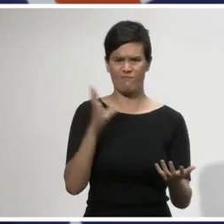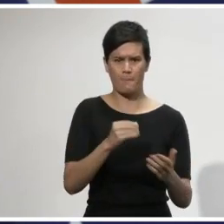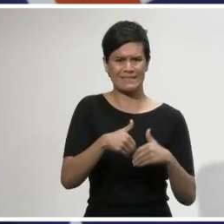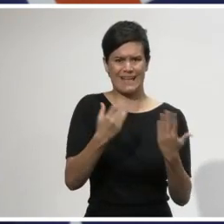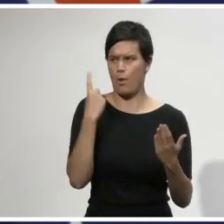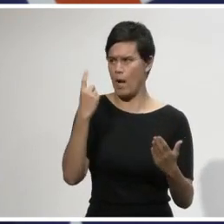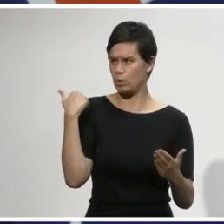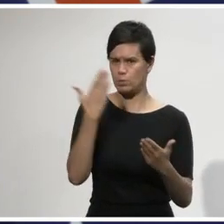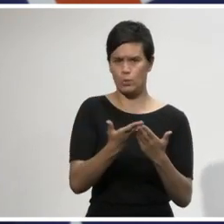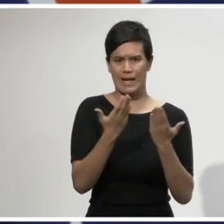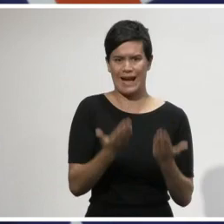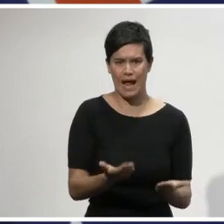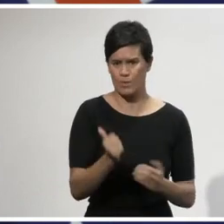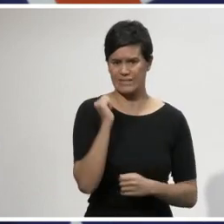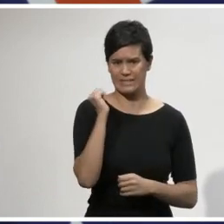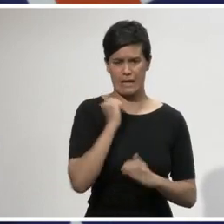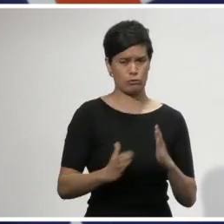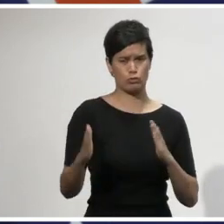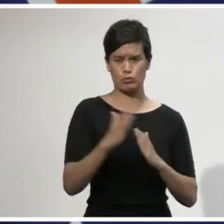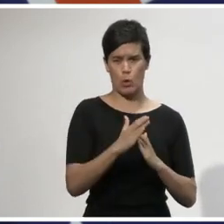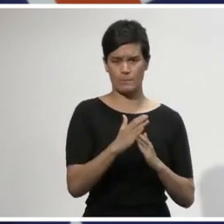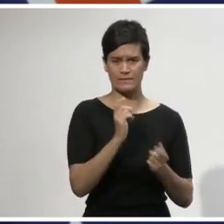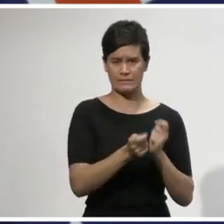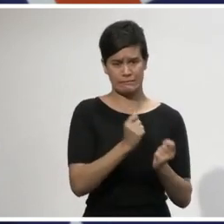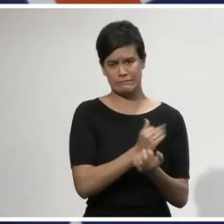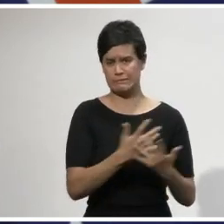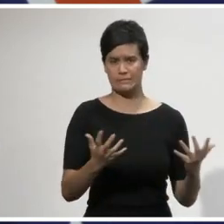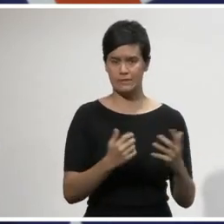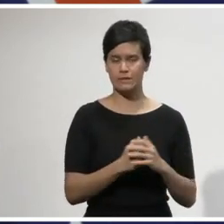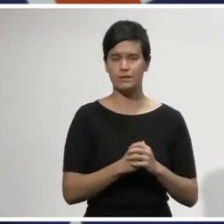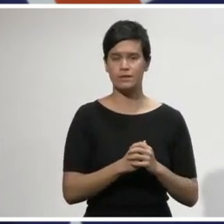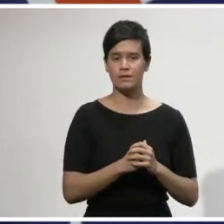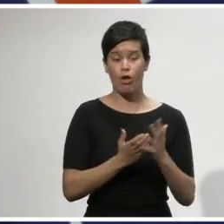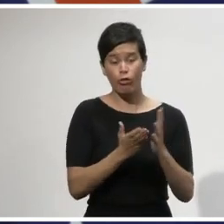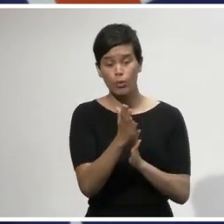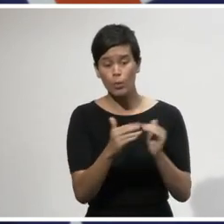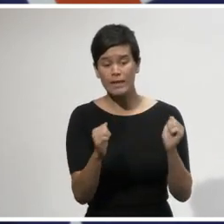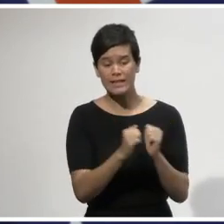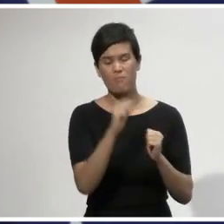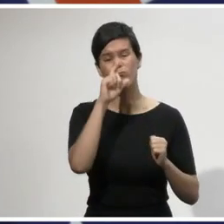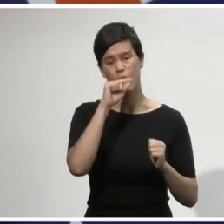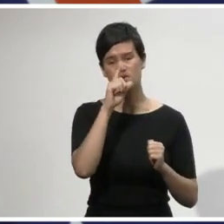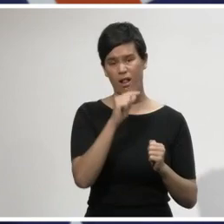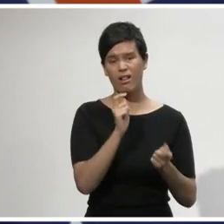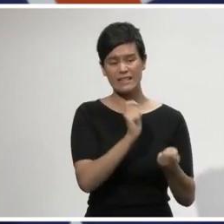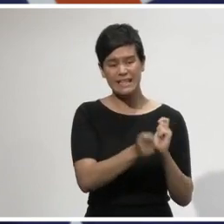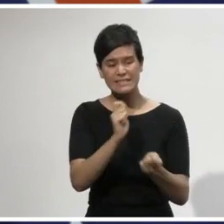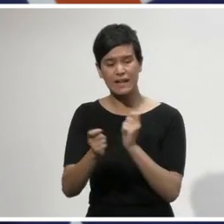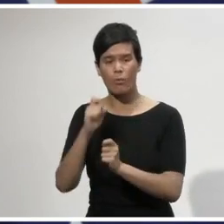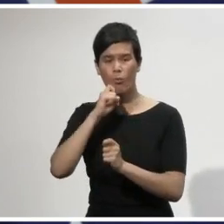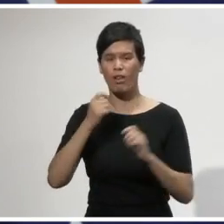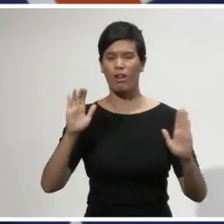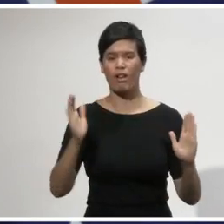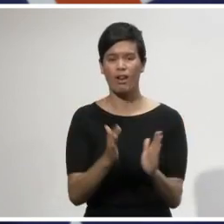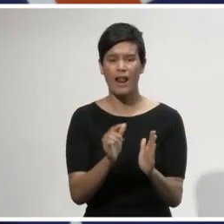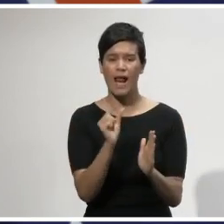So we are monitoring the numbers over the weekend. We may see a decline in those figures, but on